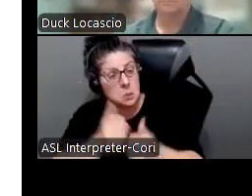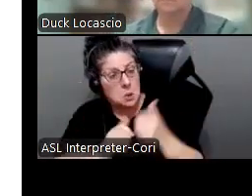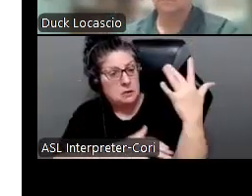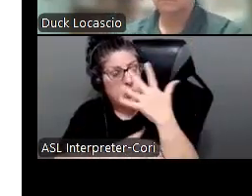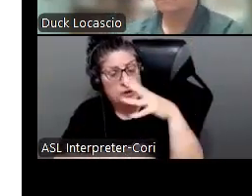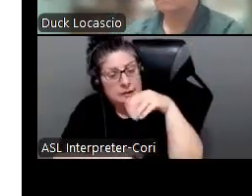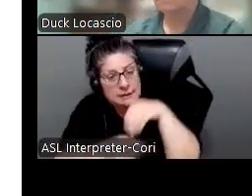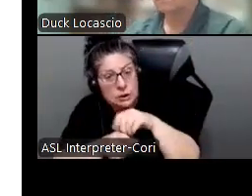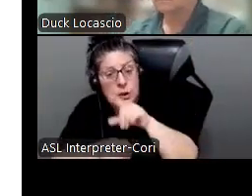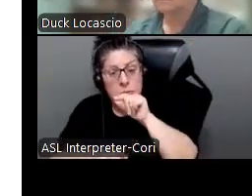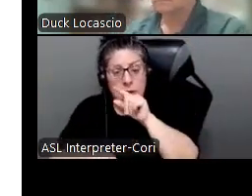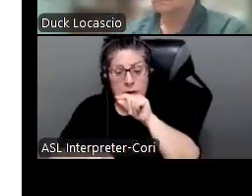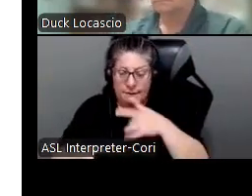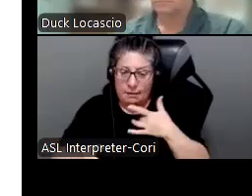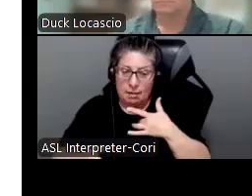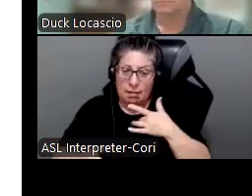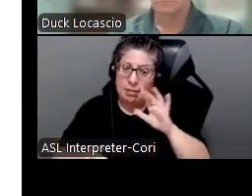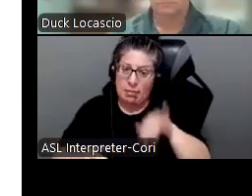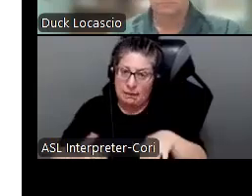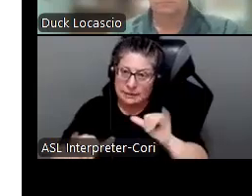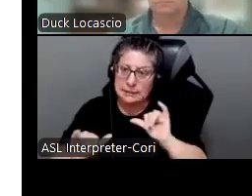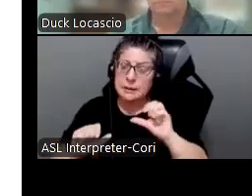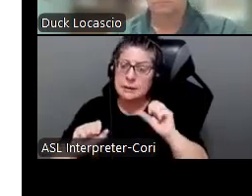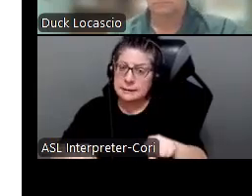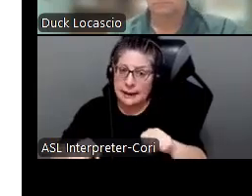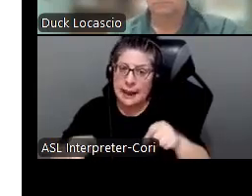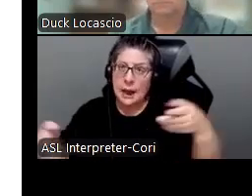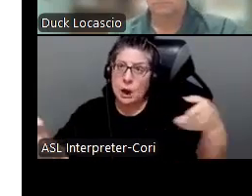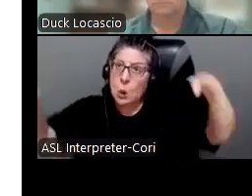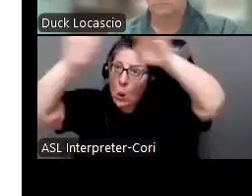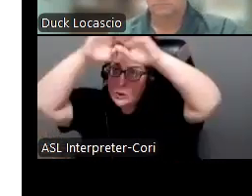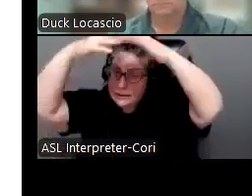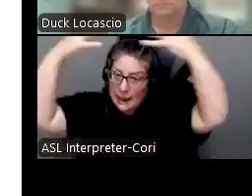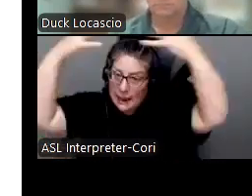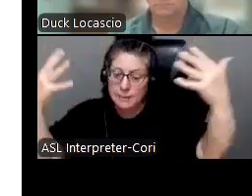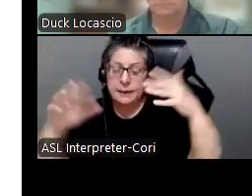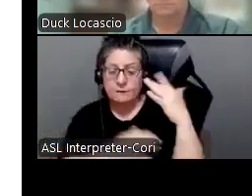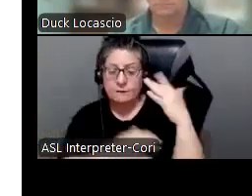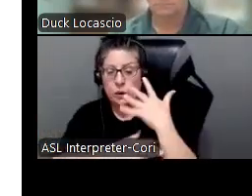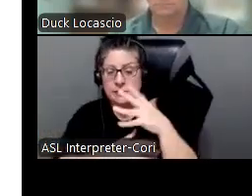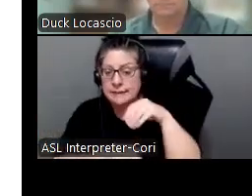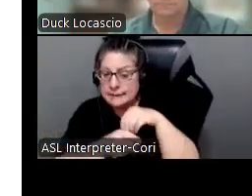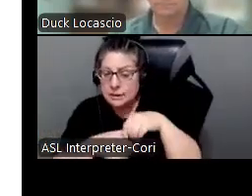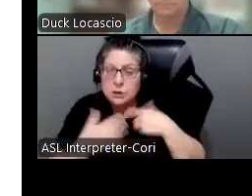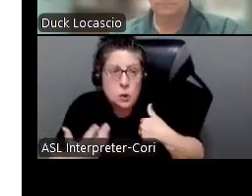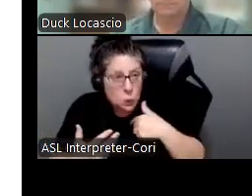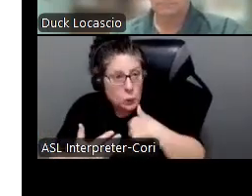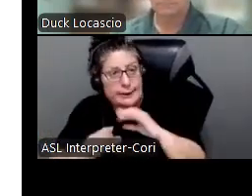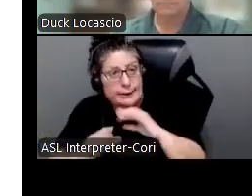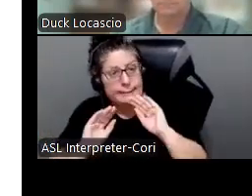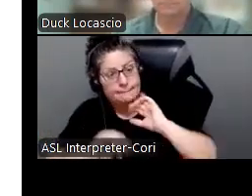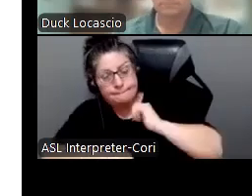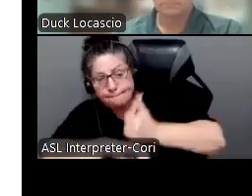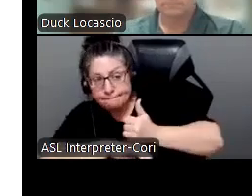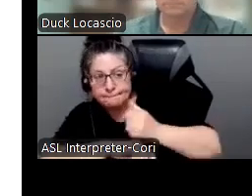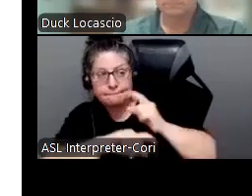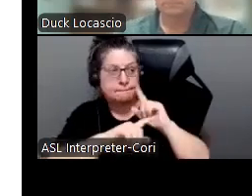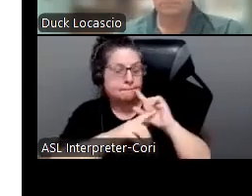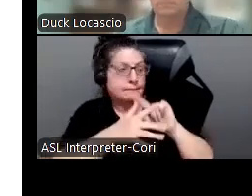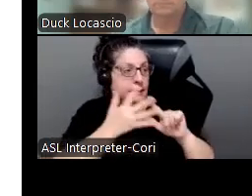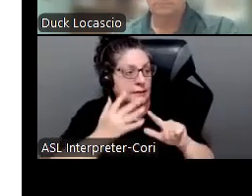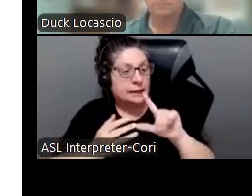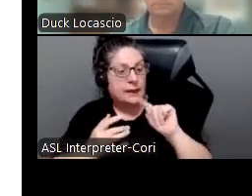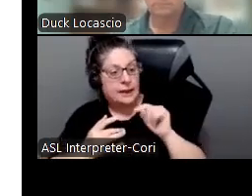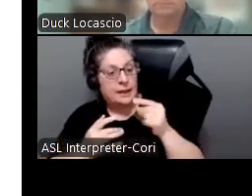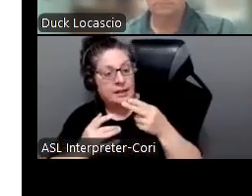interior birds deem that that's still closed canopy forest interior. So as we implement things like